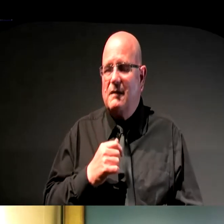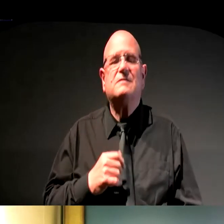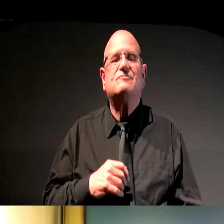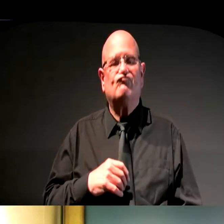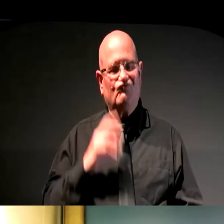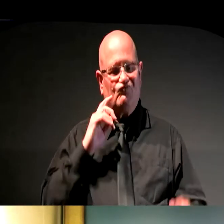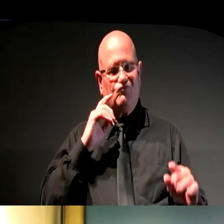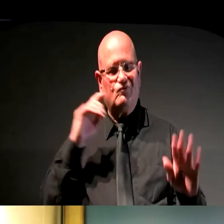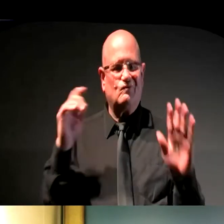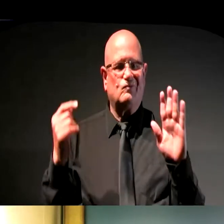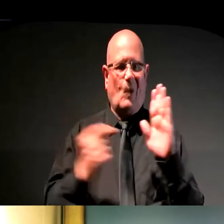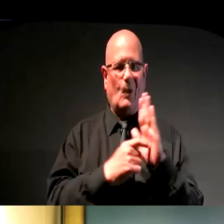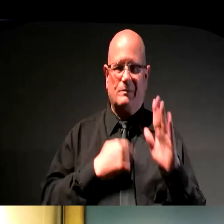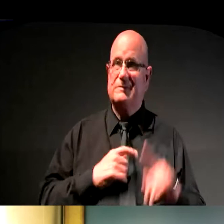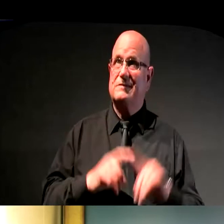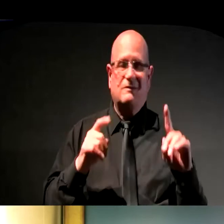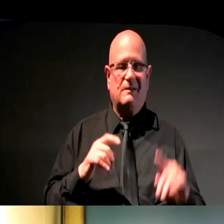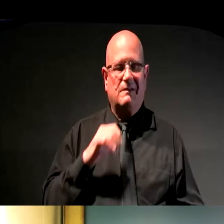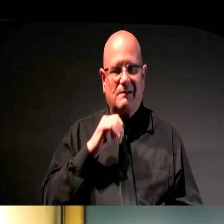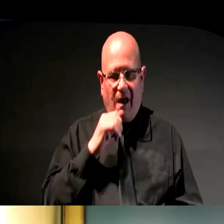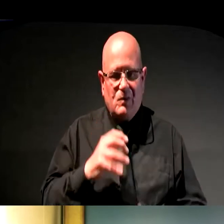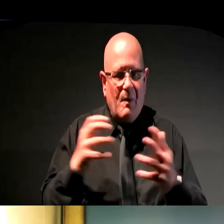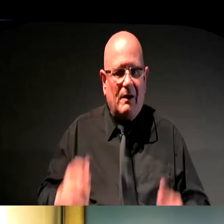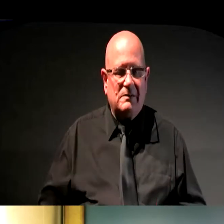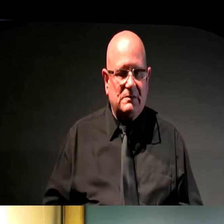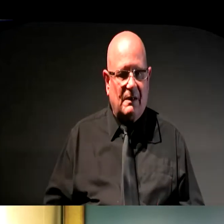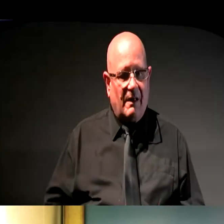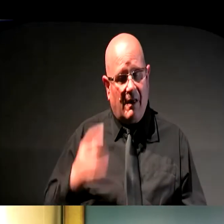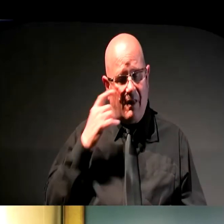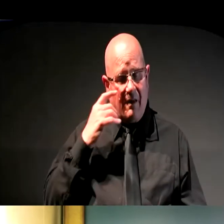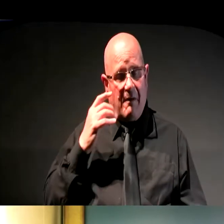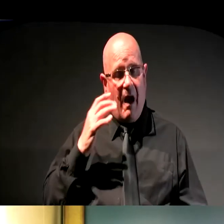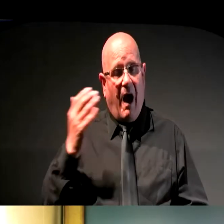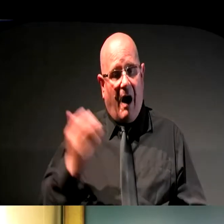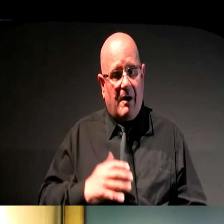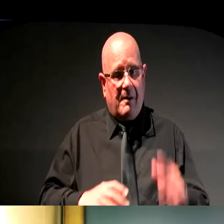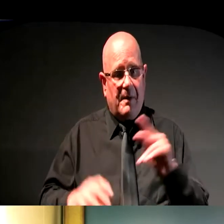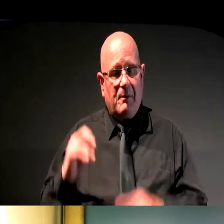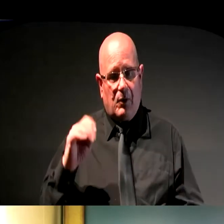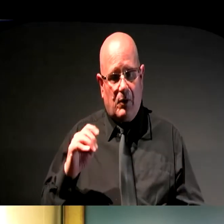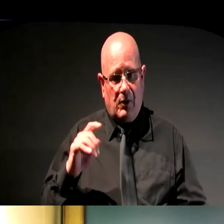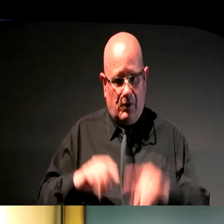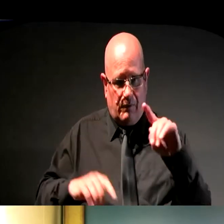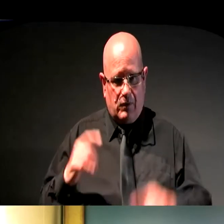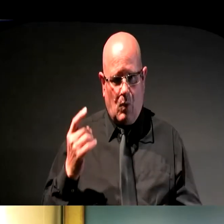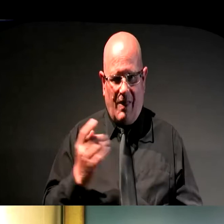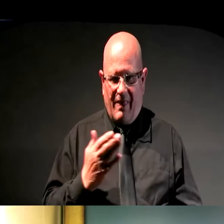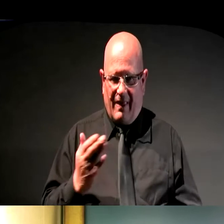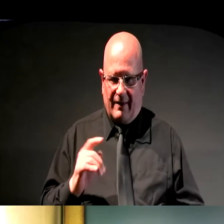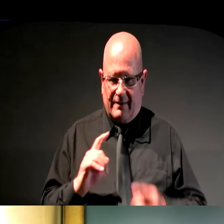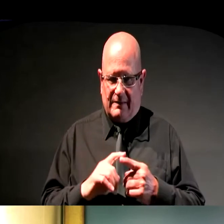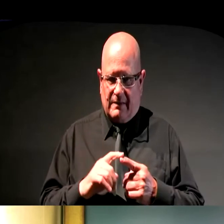for businesses who are thinking of hiring folks who are neurodiverse is they imagine two things. One, I'm going to have to make